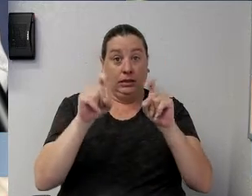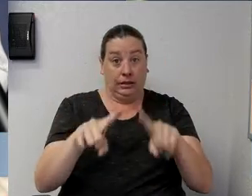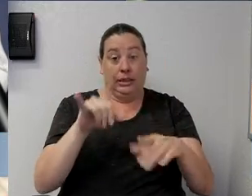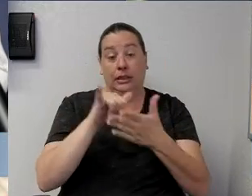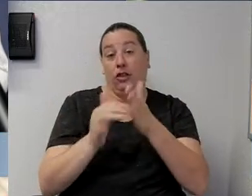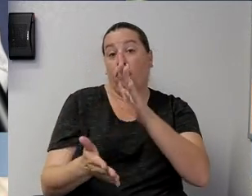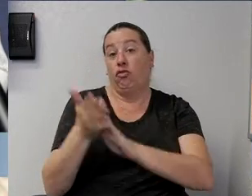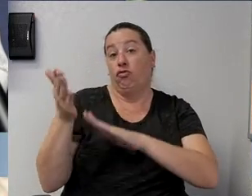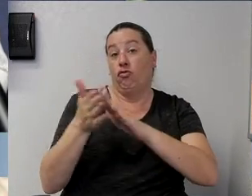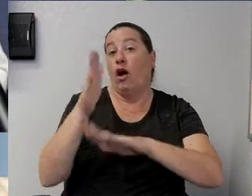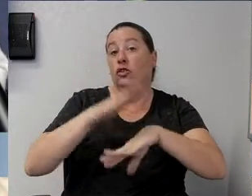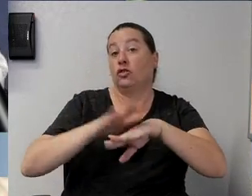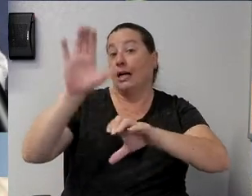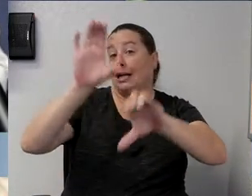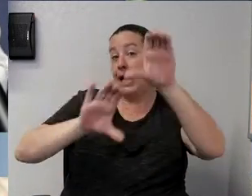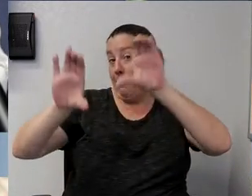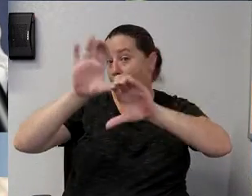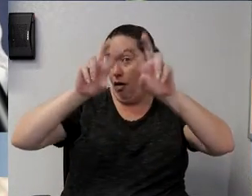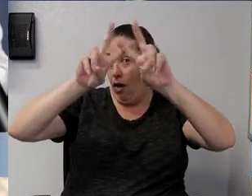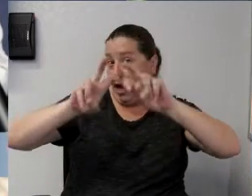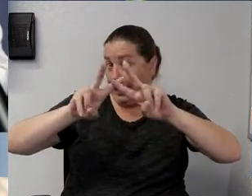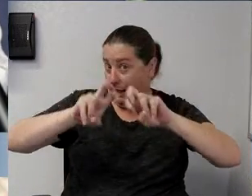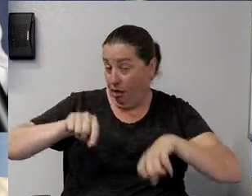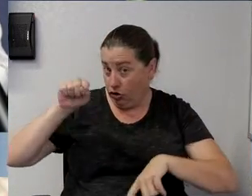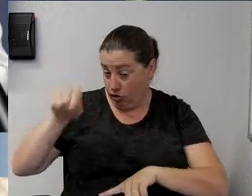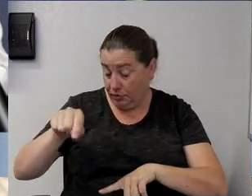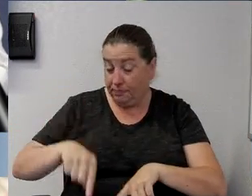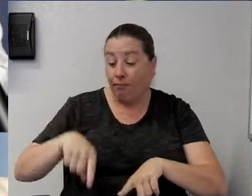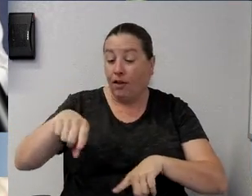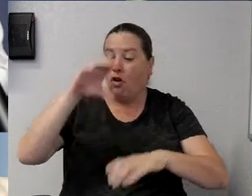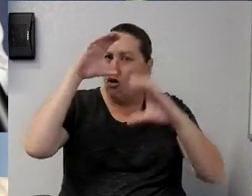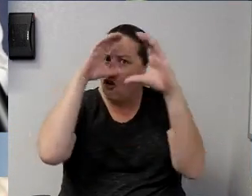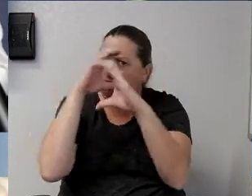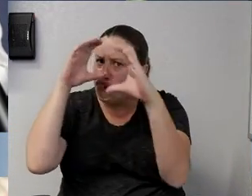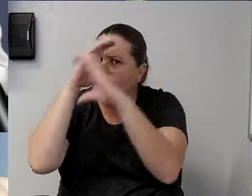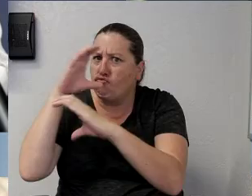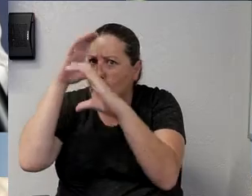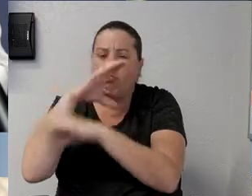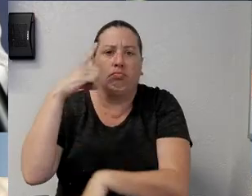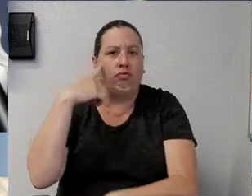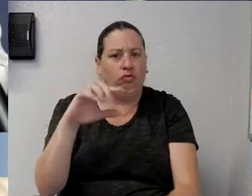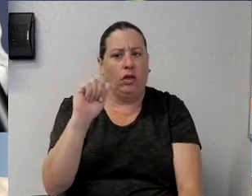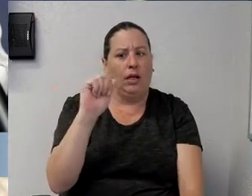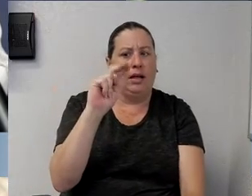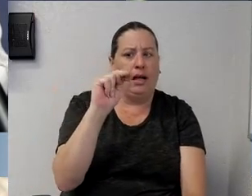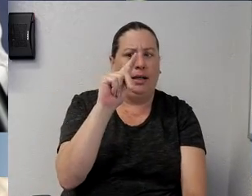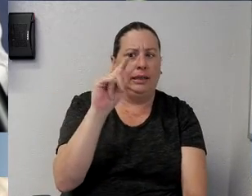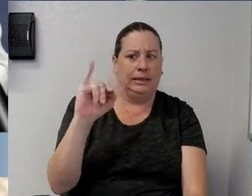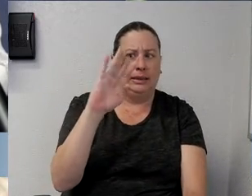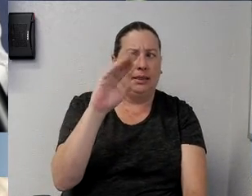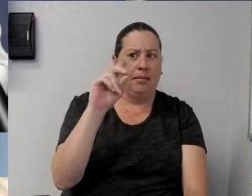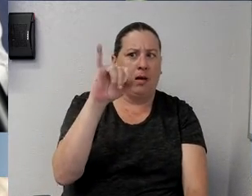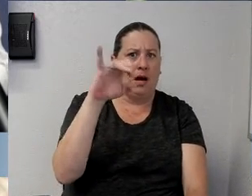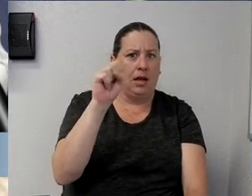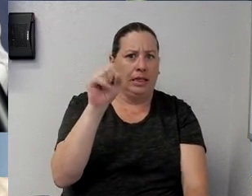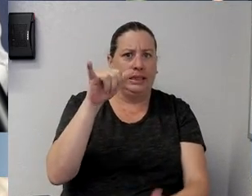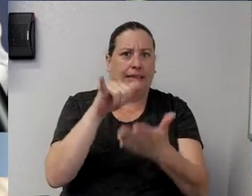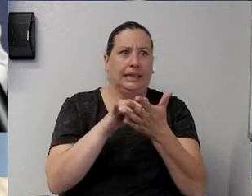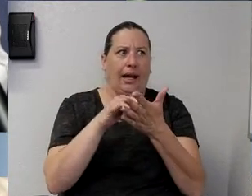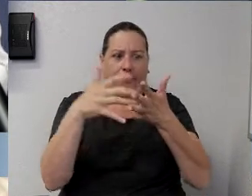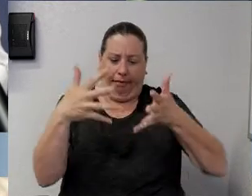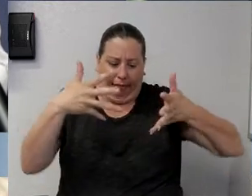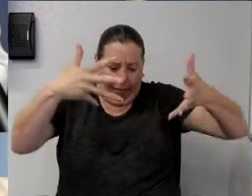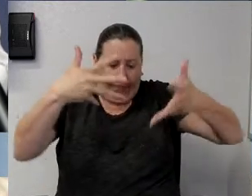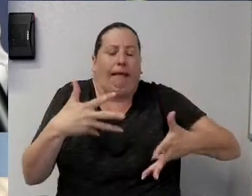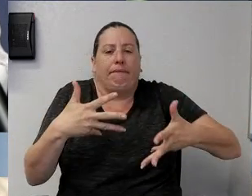a chemical analyzer, and it looks for the antibodies that are left behind, that remain